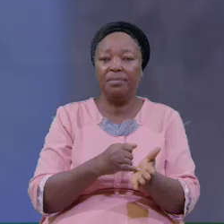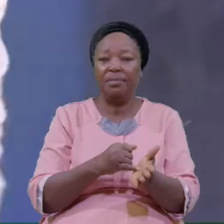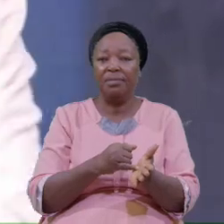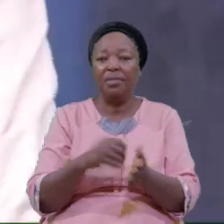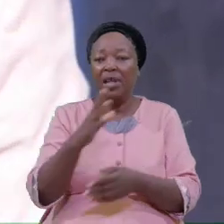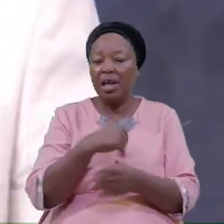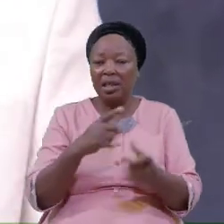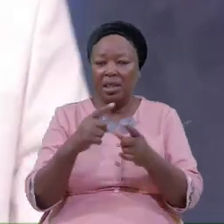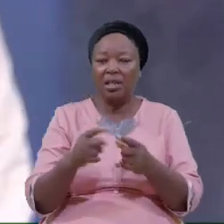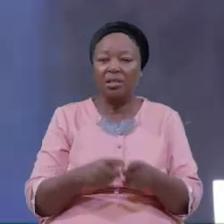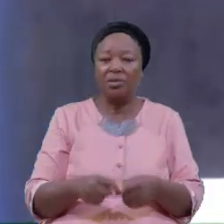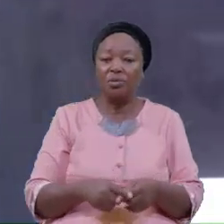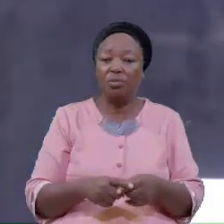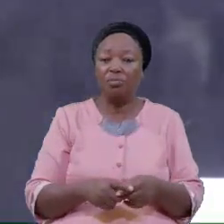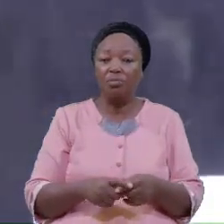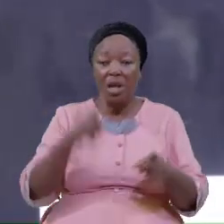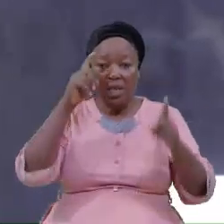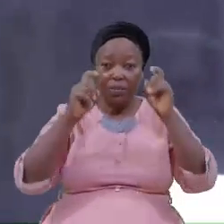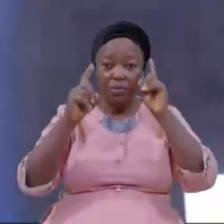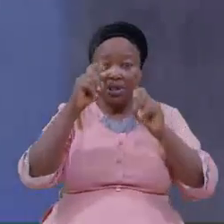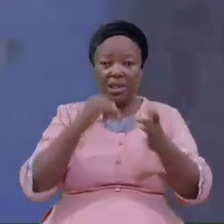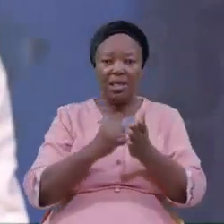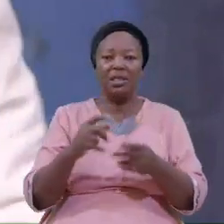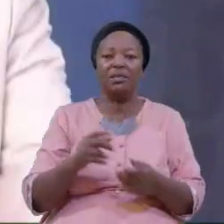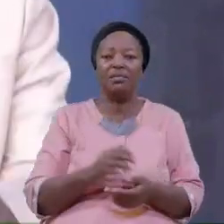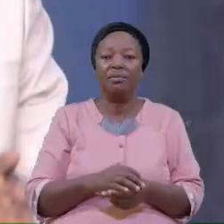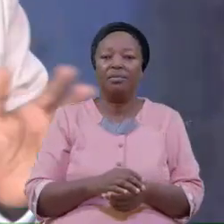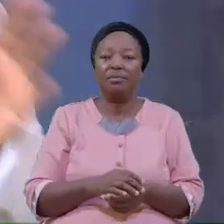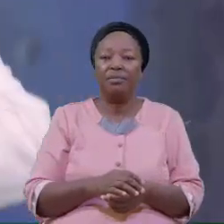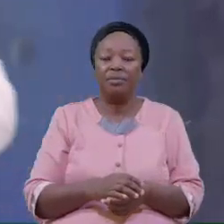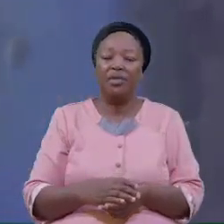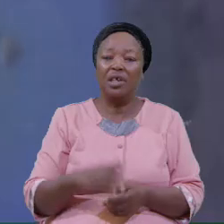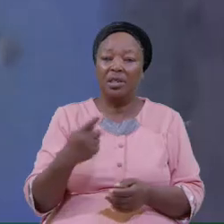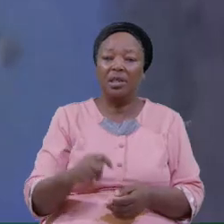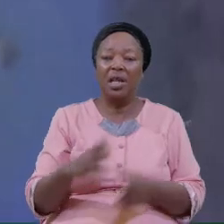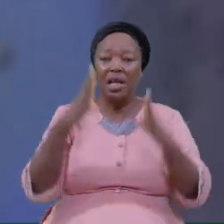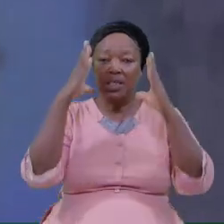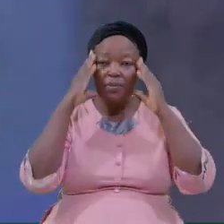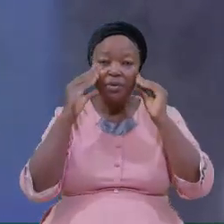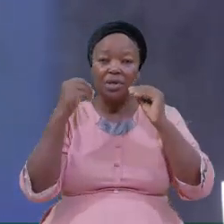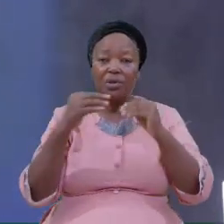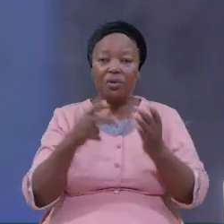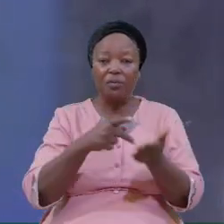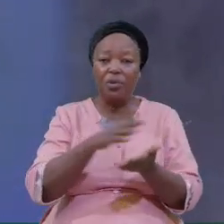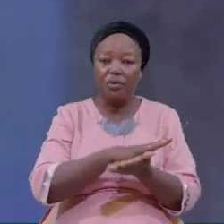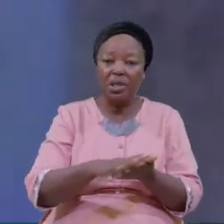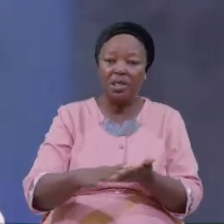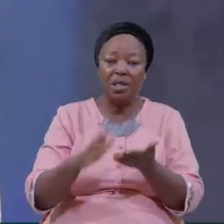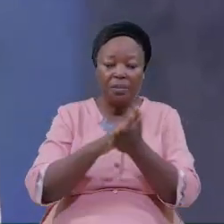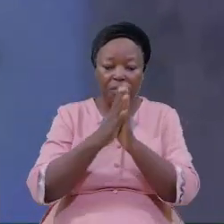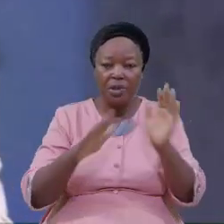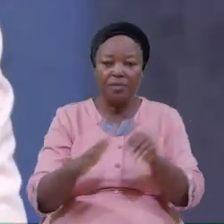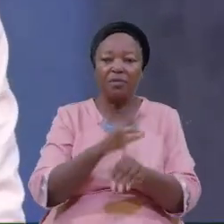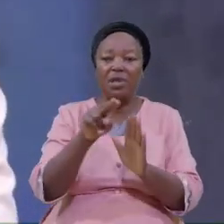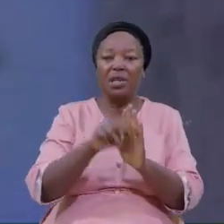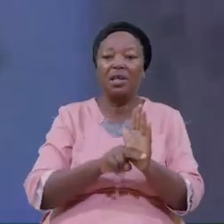Expression, you manifest it. The experience of purity, peacefulness in